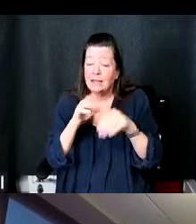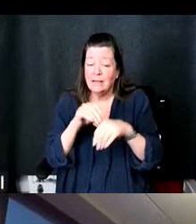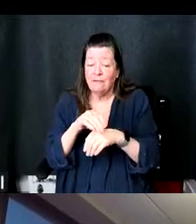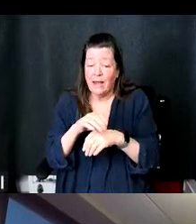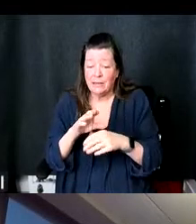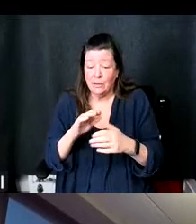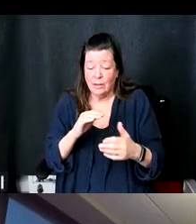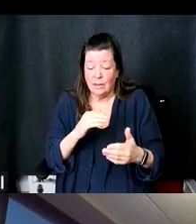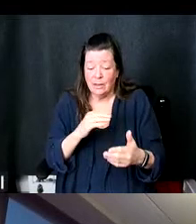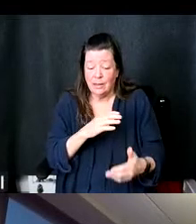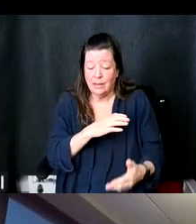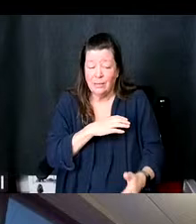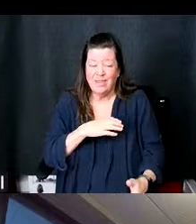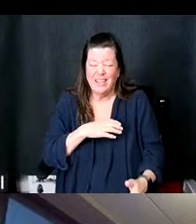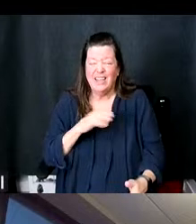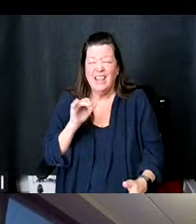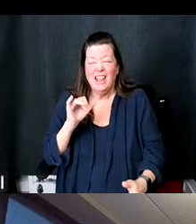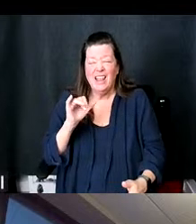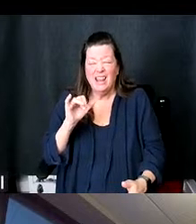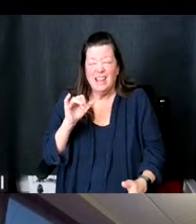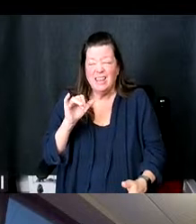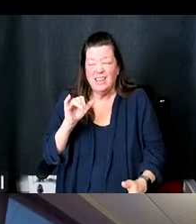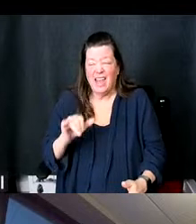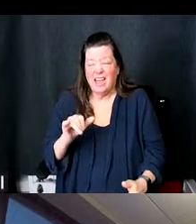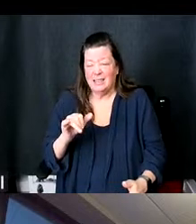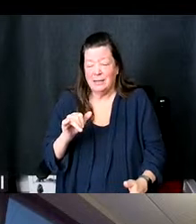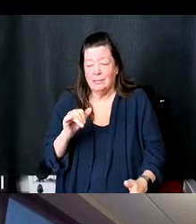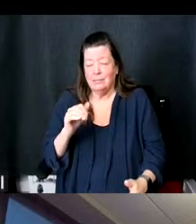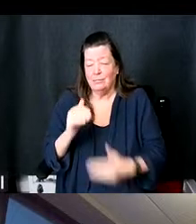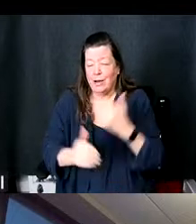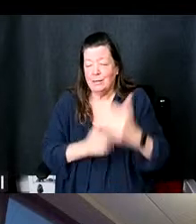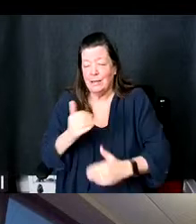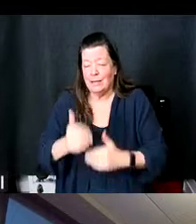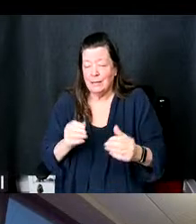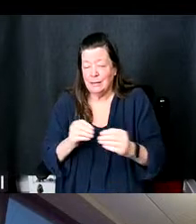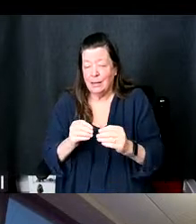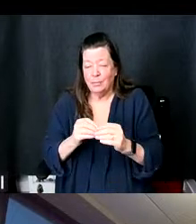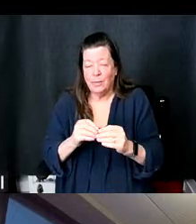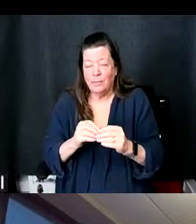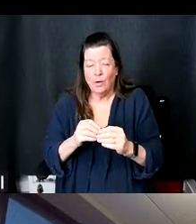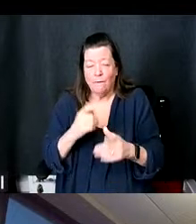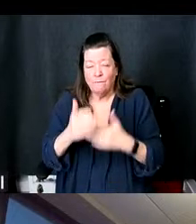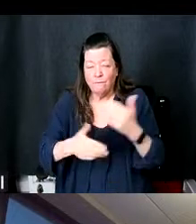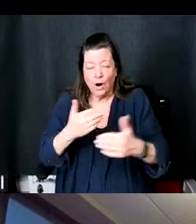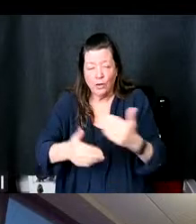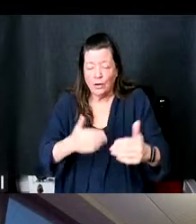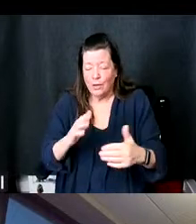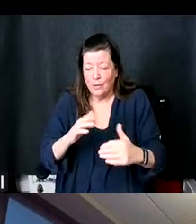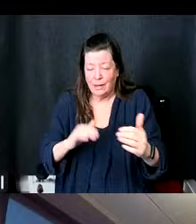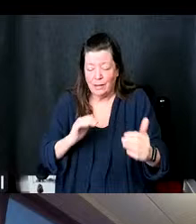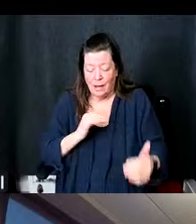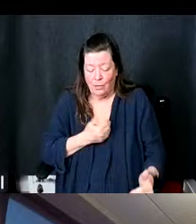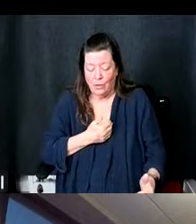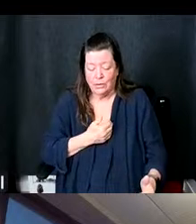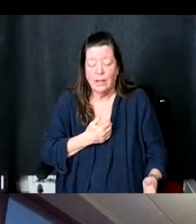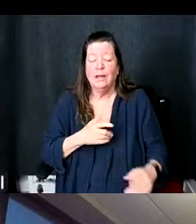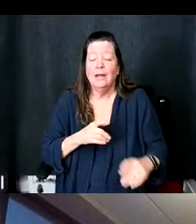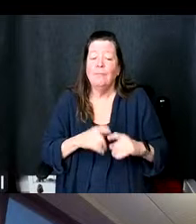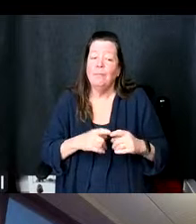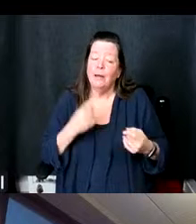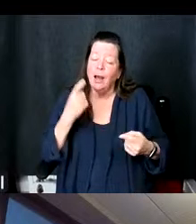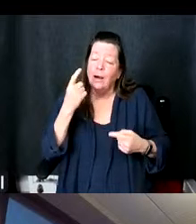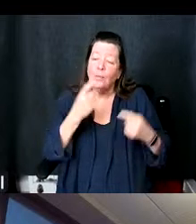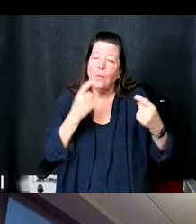River Bridge is a little further along in the whole planning process, if you will. And I'm just wondering if there are any plans